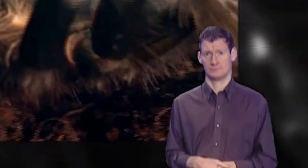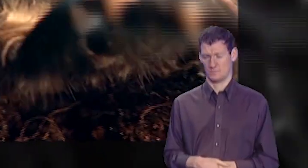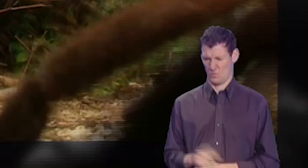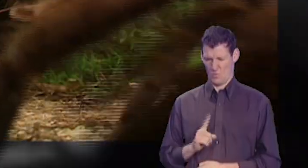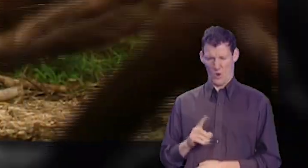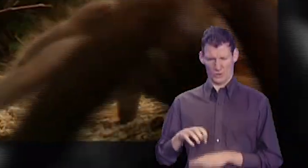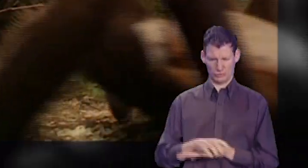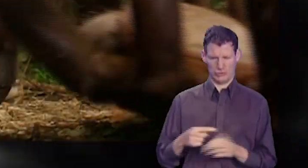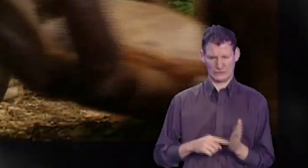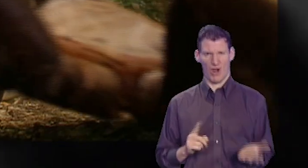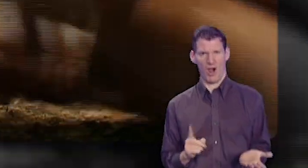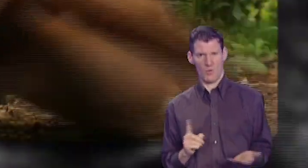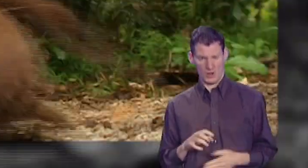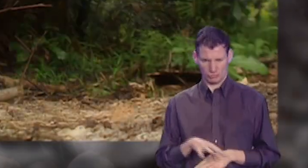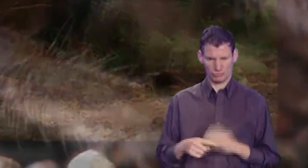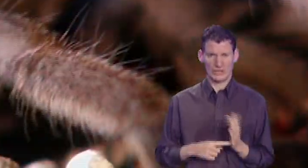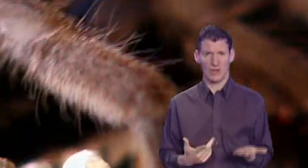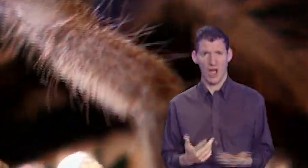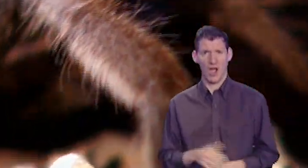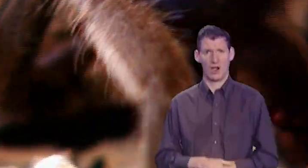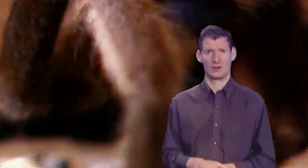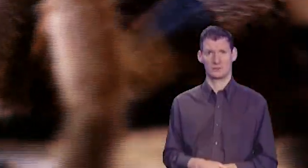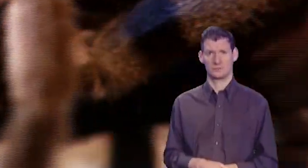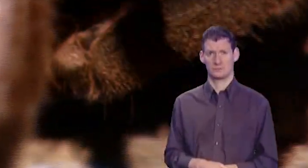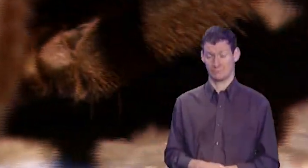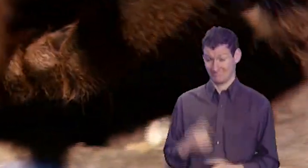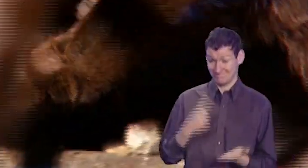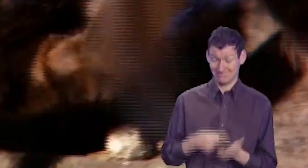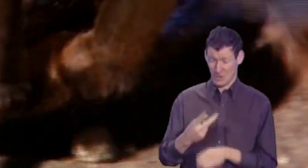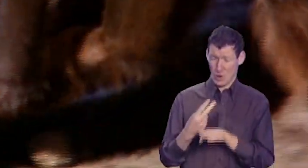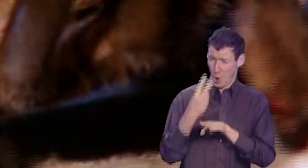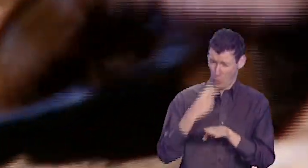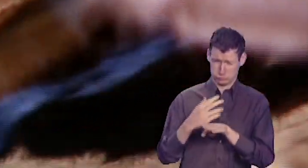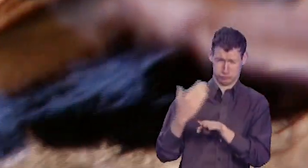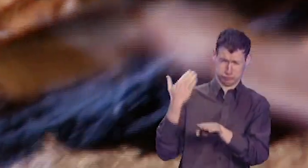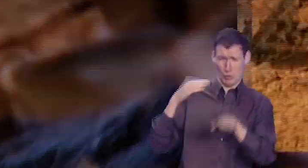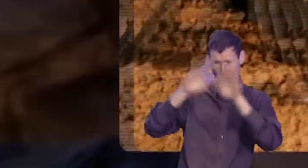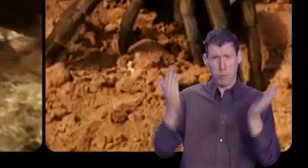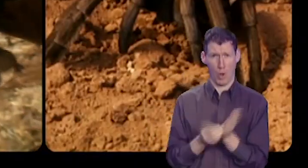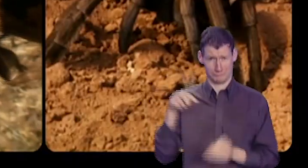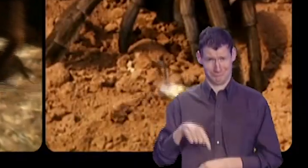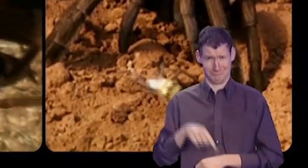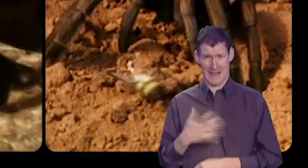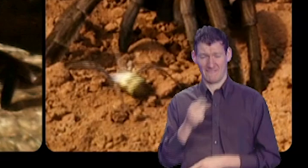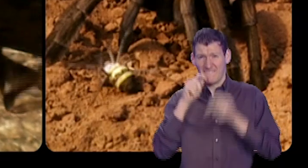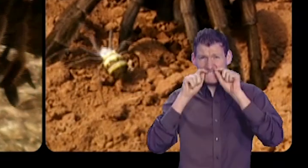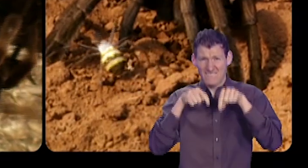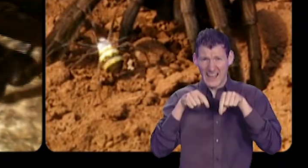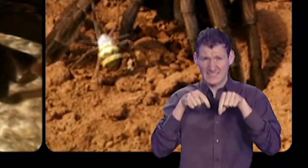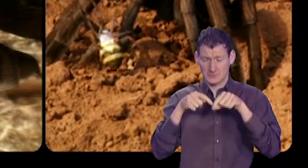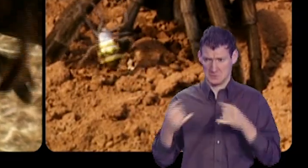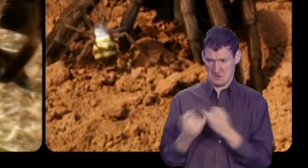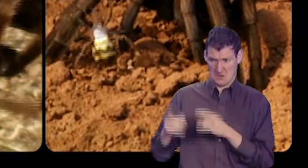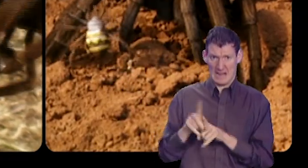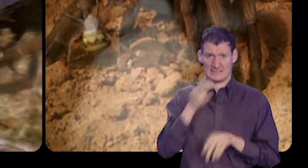But what makes a tarantula? Fact is, they're the oldest spiders on the planet and have venomous fangs